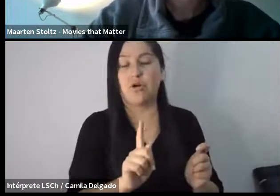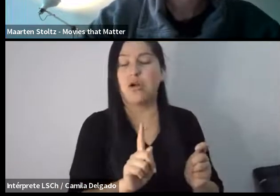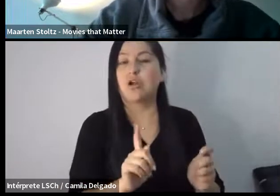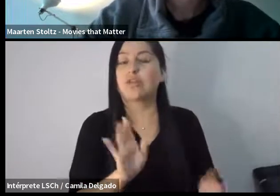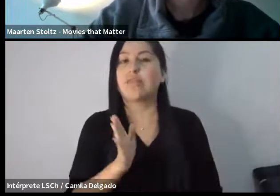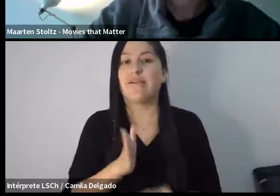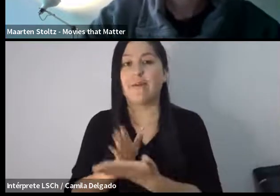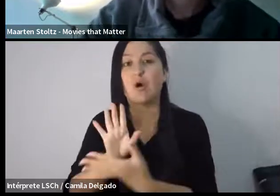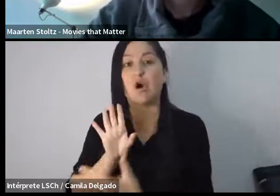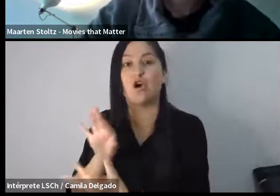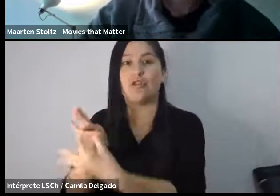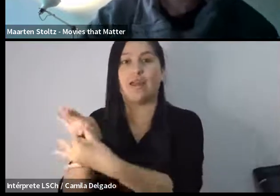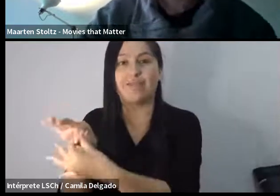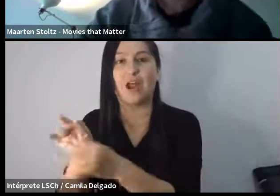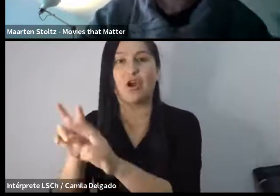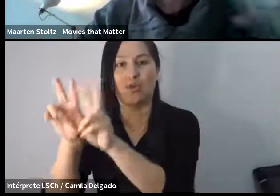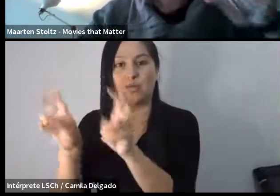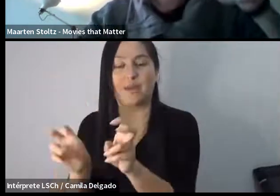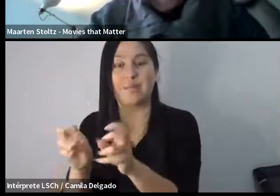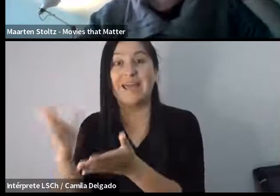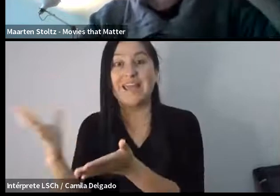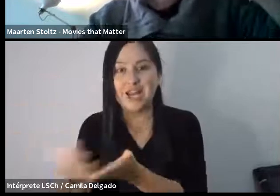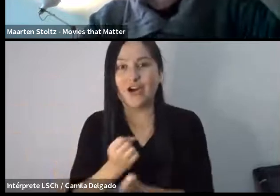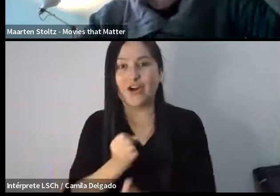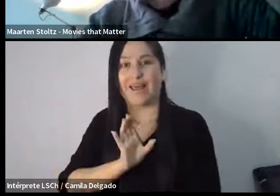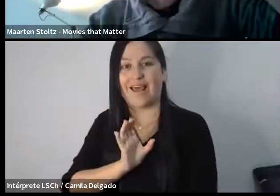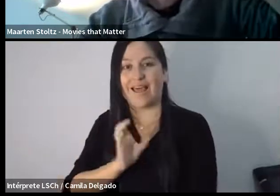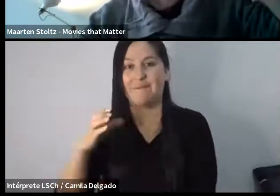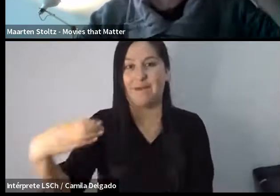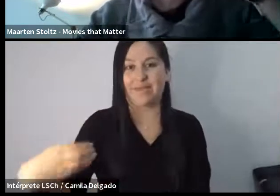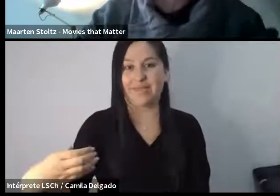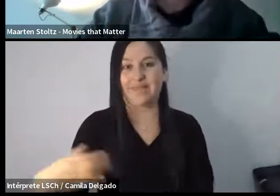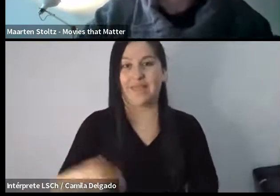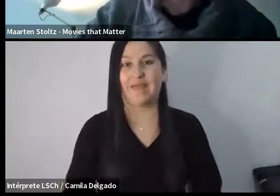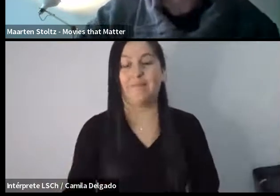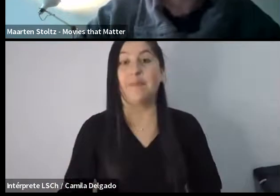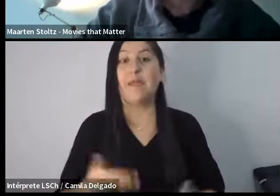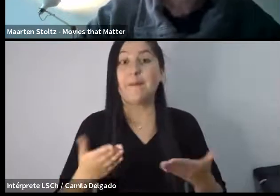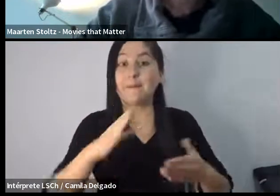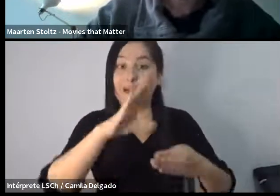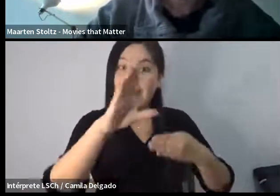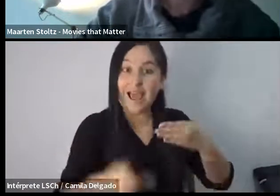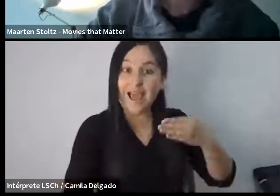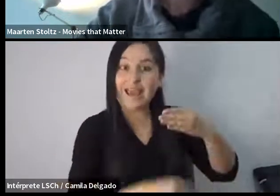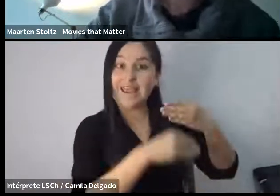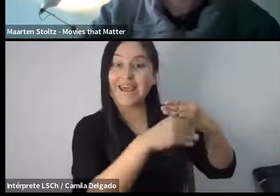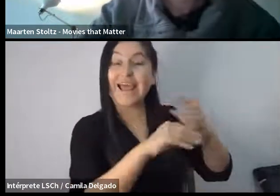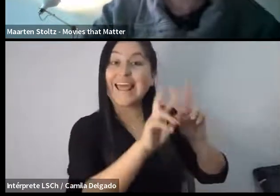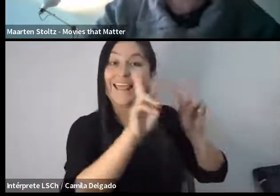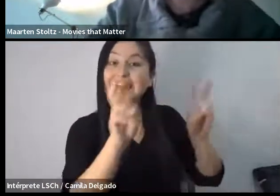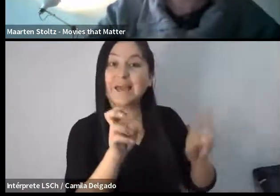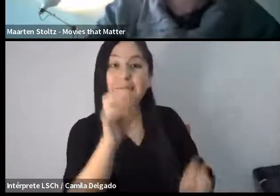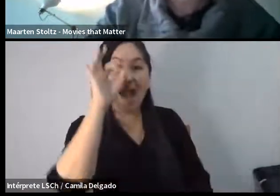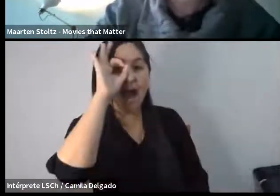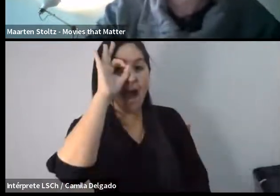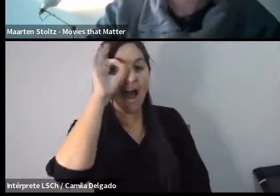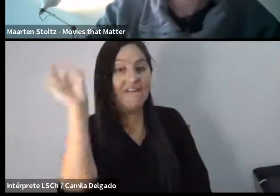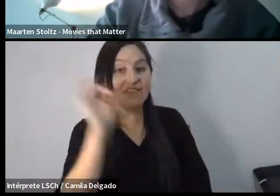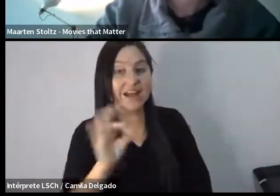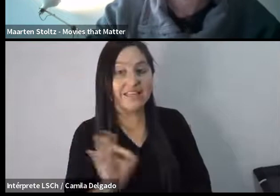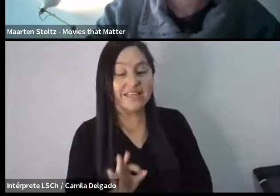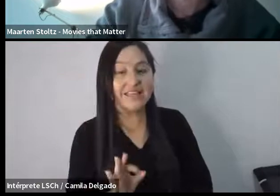Just to add to the Afghanistan topic, One World only screens the films that are like 2020 or newer. But